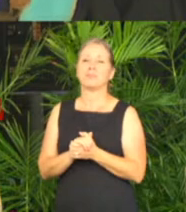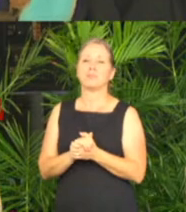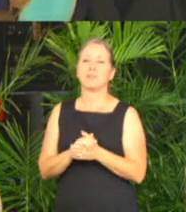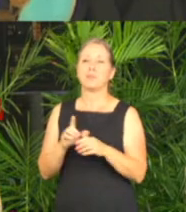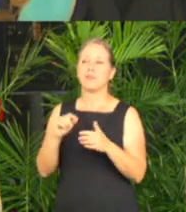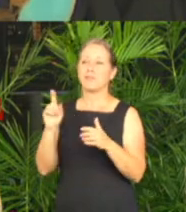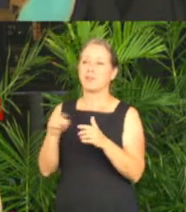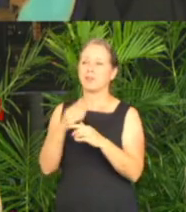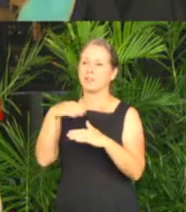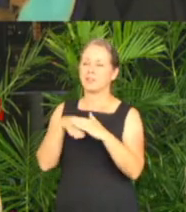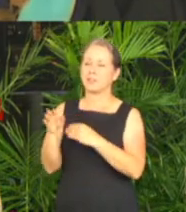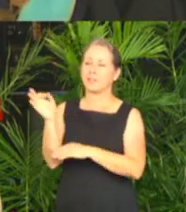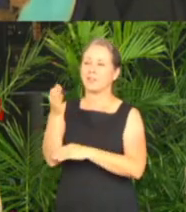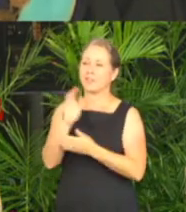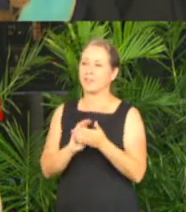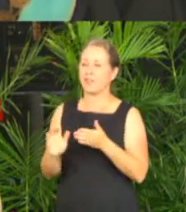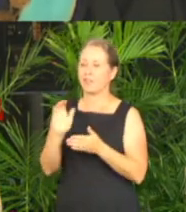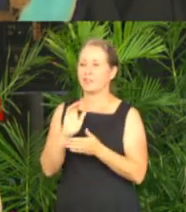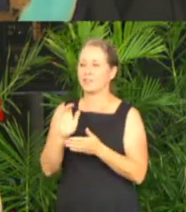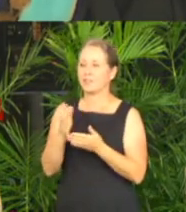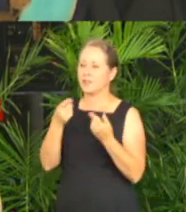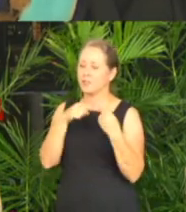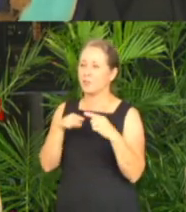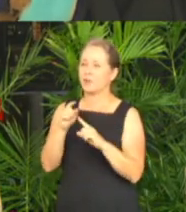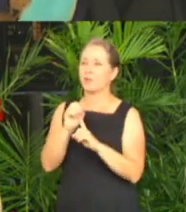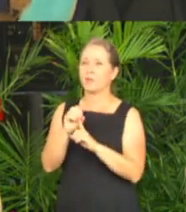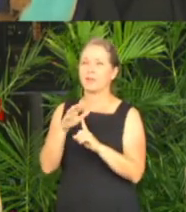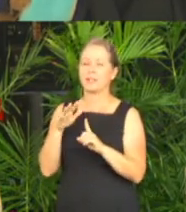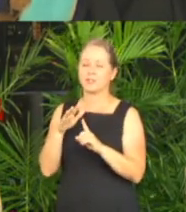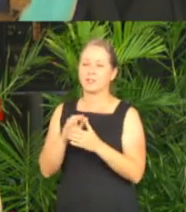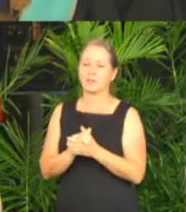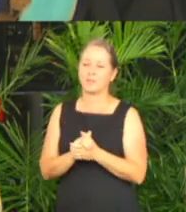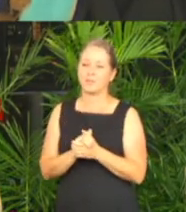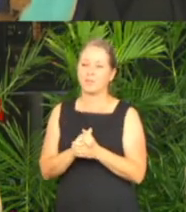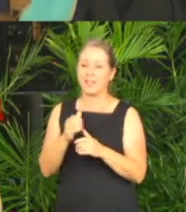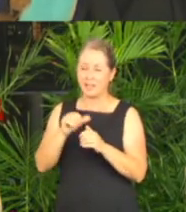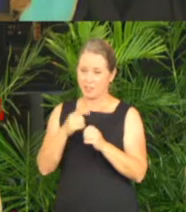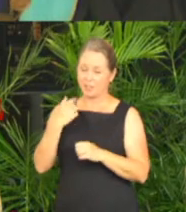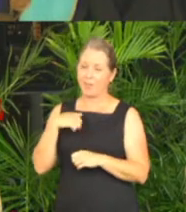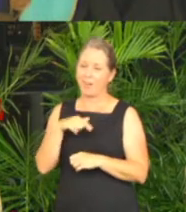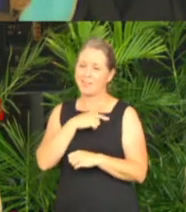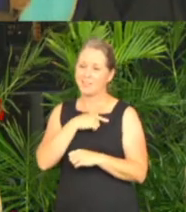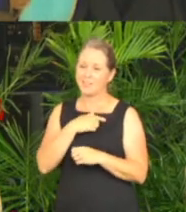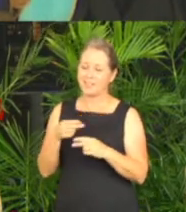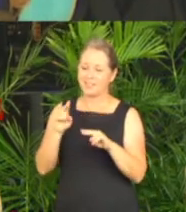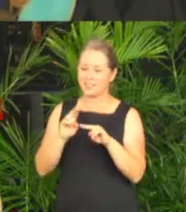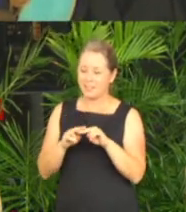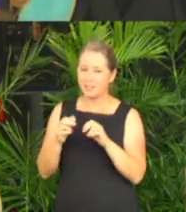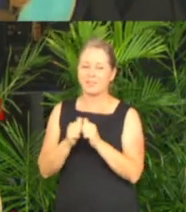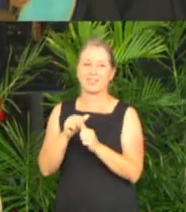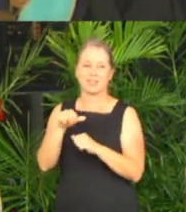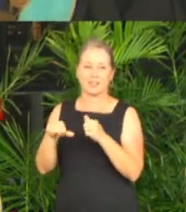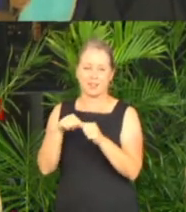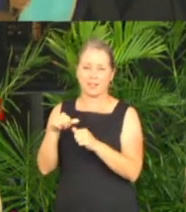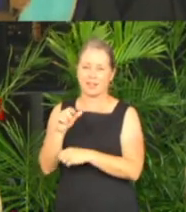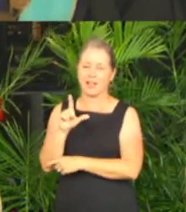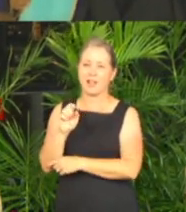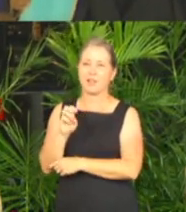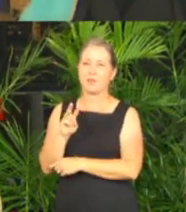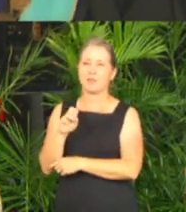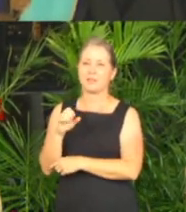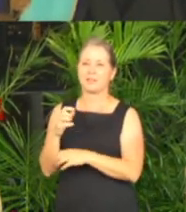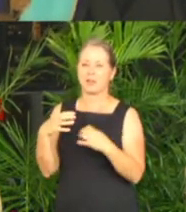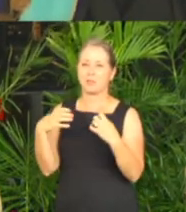we first entered Flagler College during orientation, each of us, sitting next to one another in the Lewis Auditorium